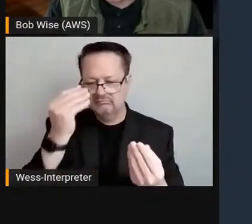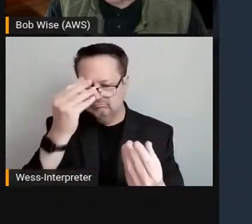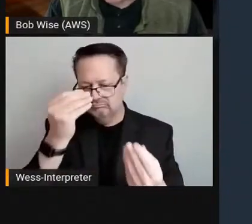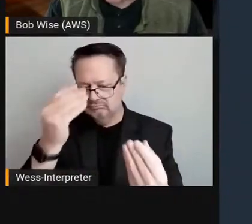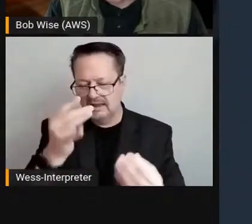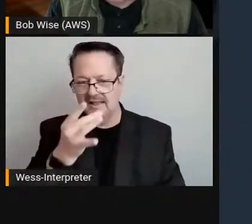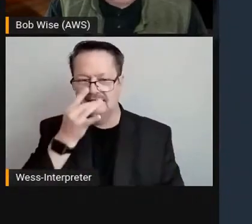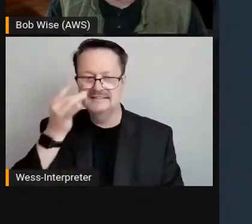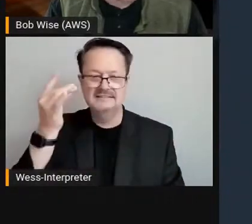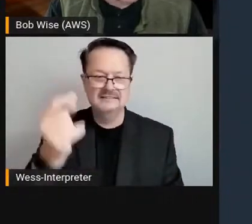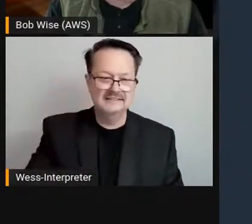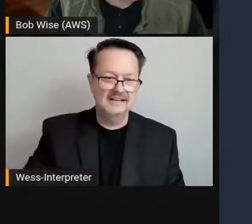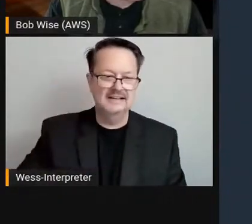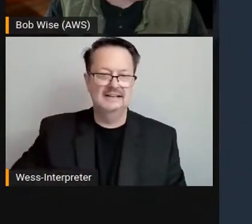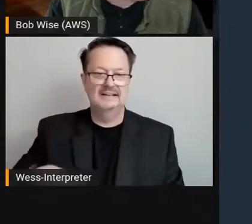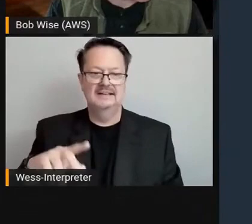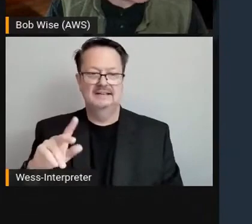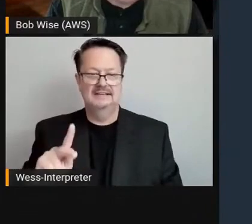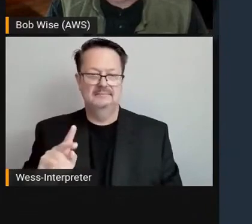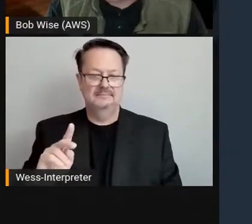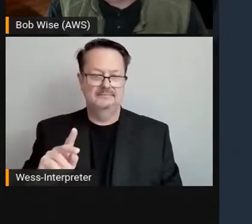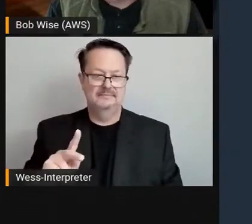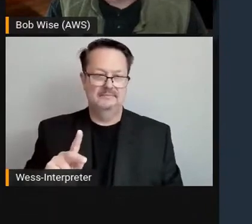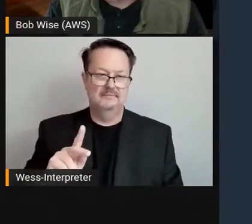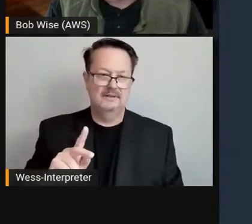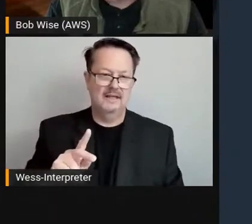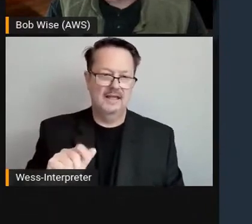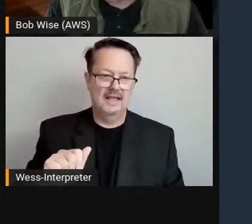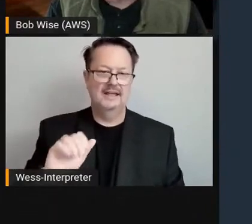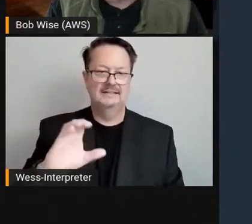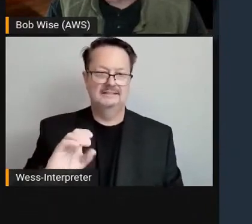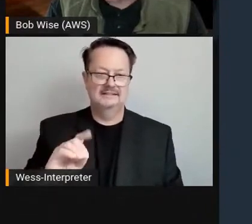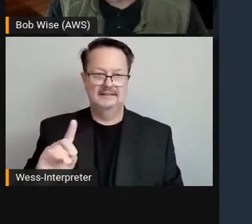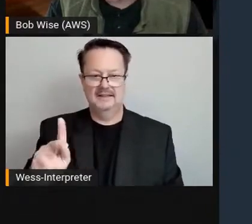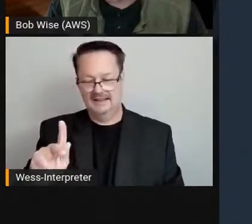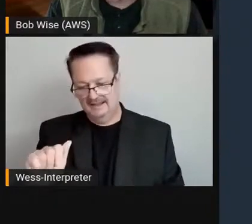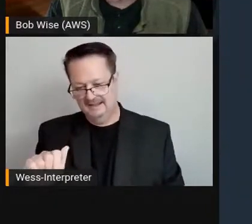slice of ACK, CDKs, and hybrid right in the middle.